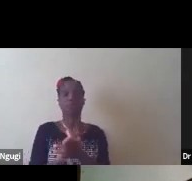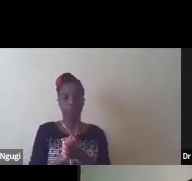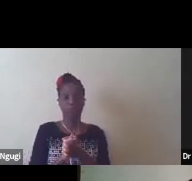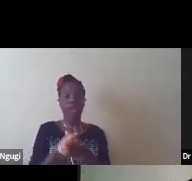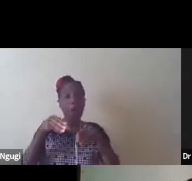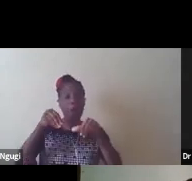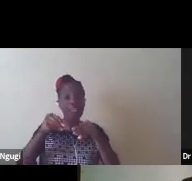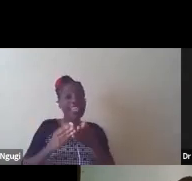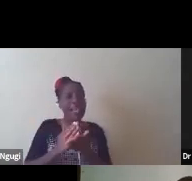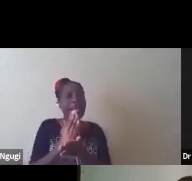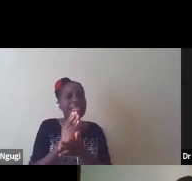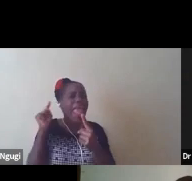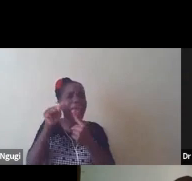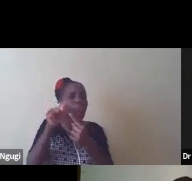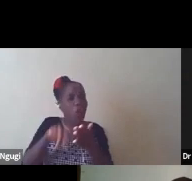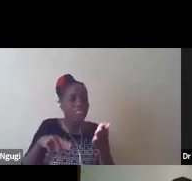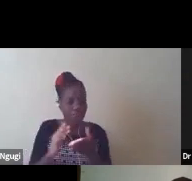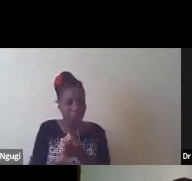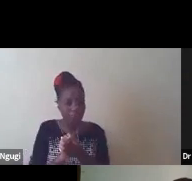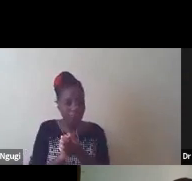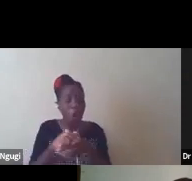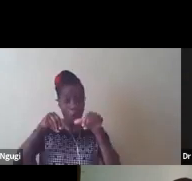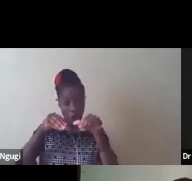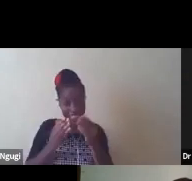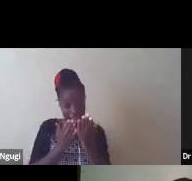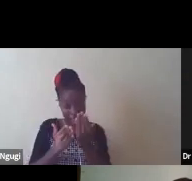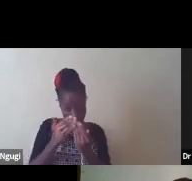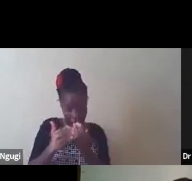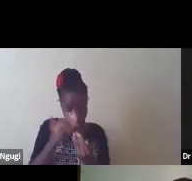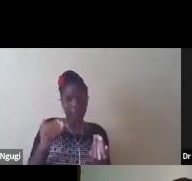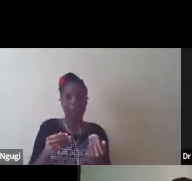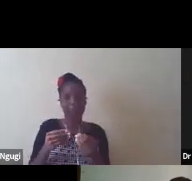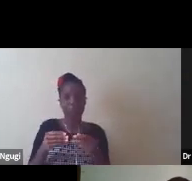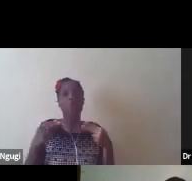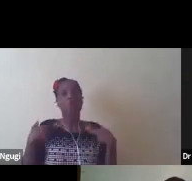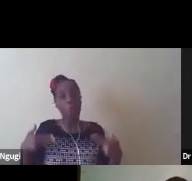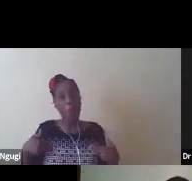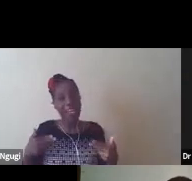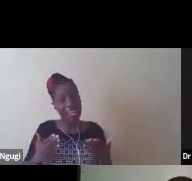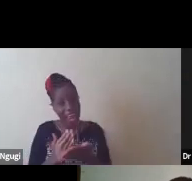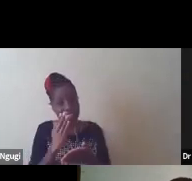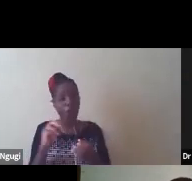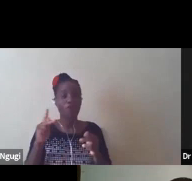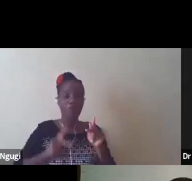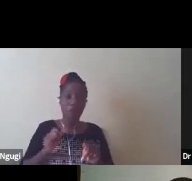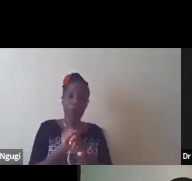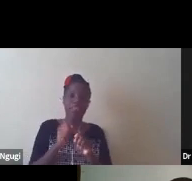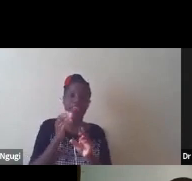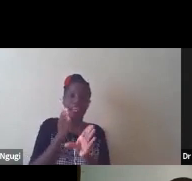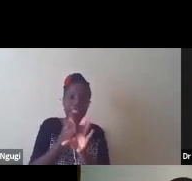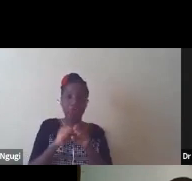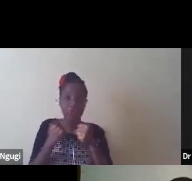aims to address the issues of quality of care and the human rights of people with mental health conditions, psychosocial interaction,